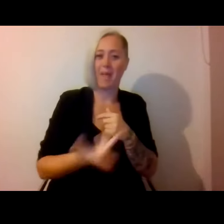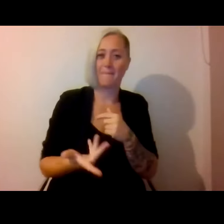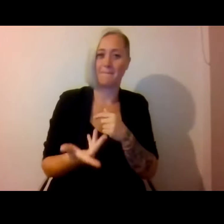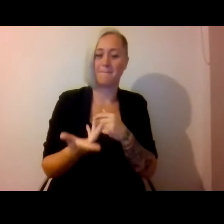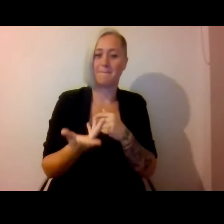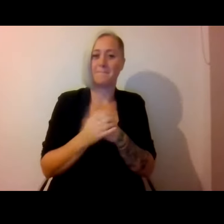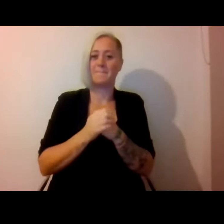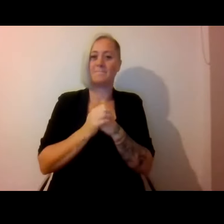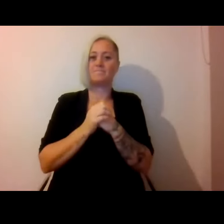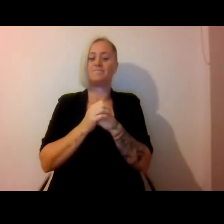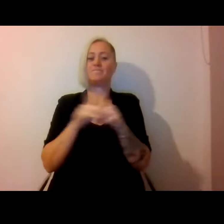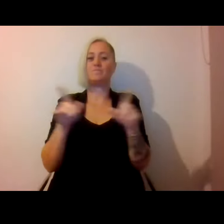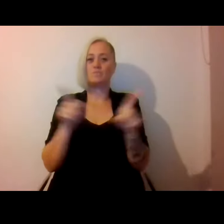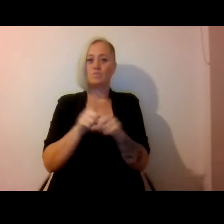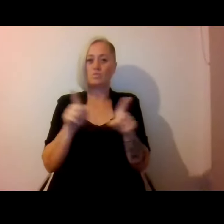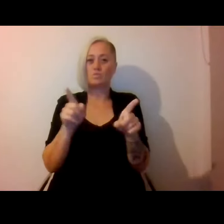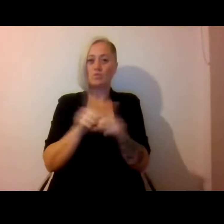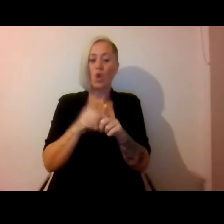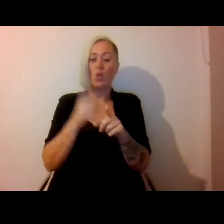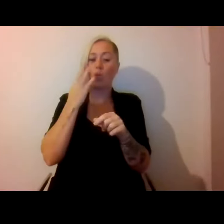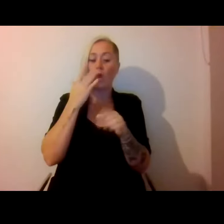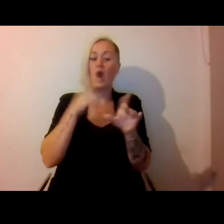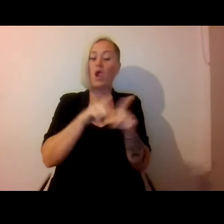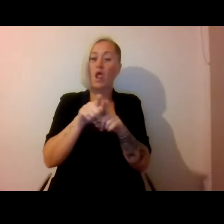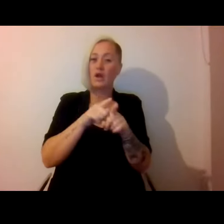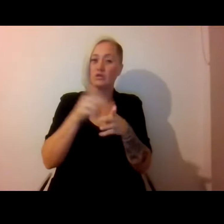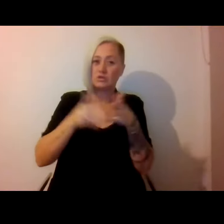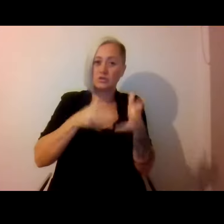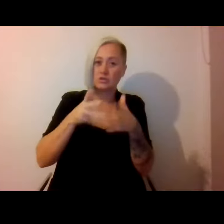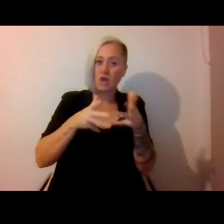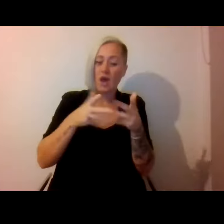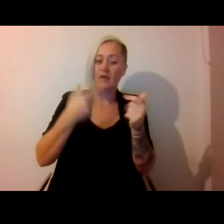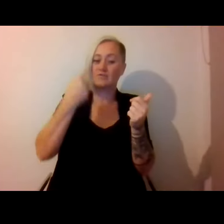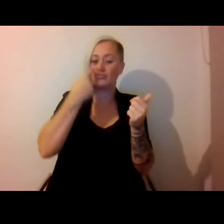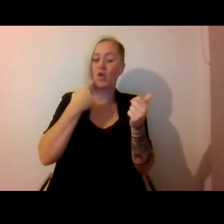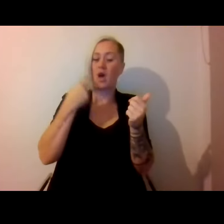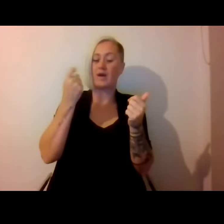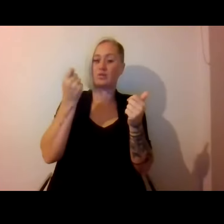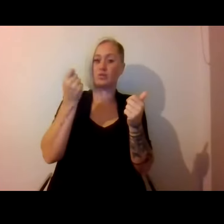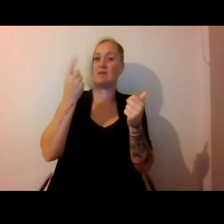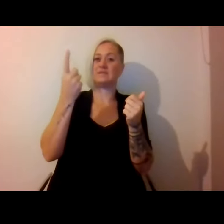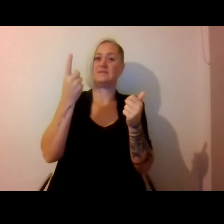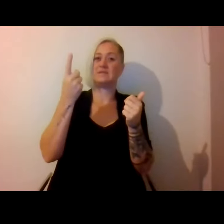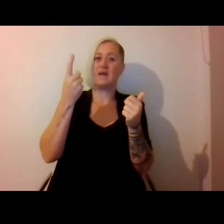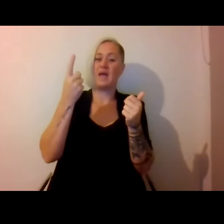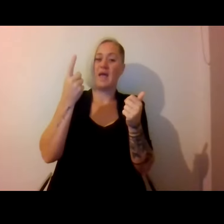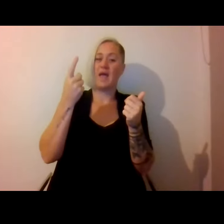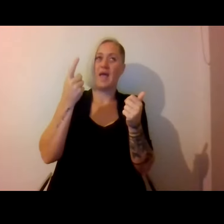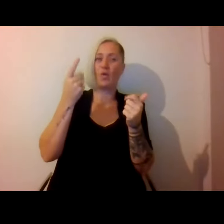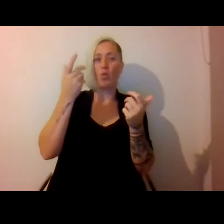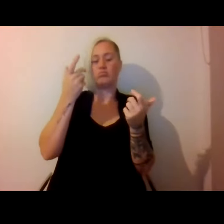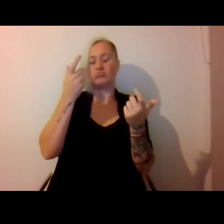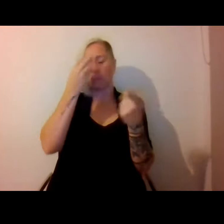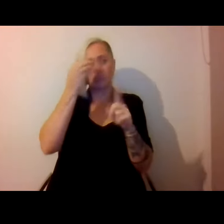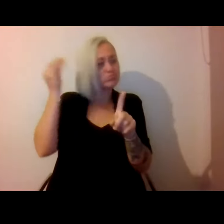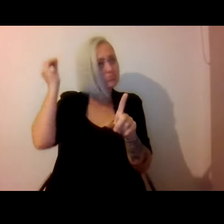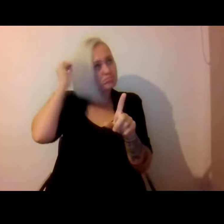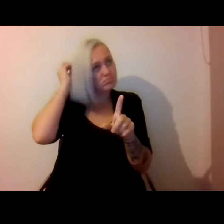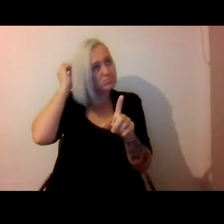And also, while learning to sign, try to understand or be mindful of